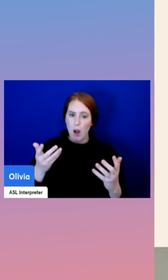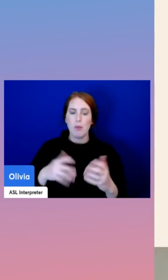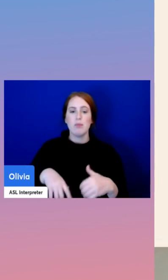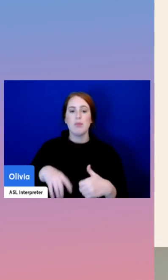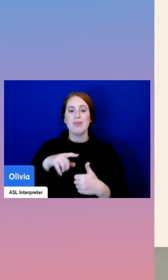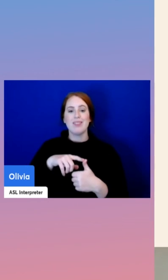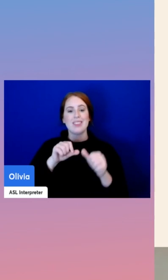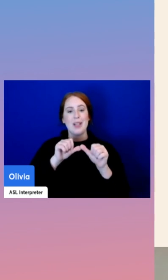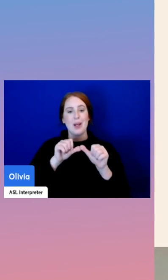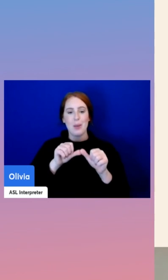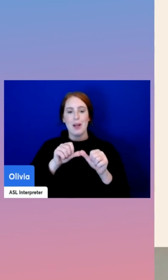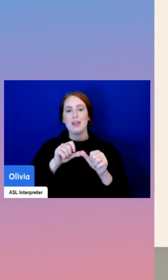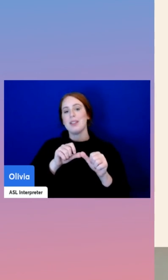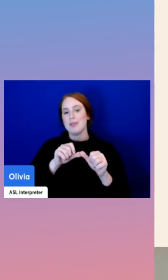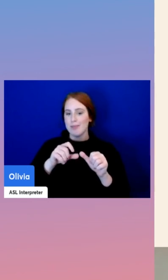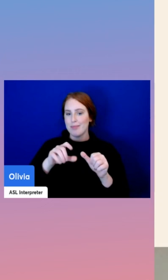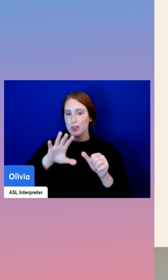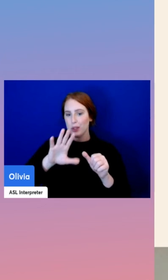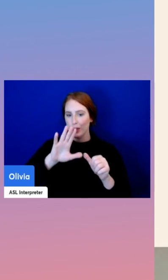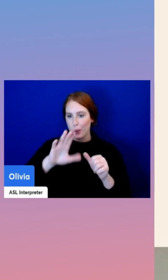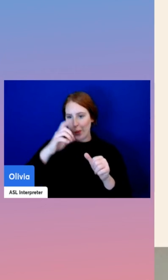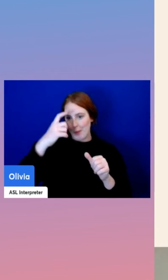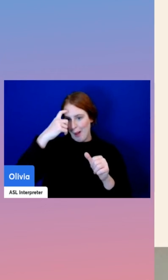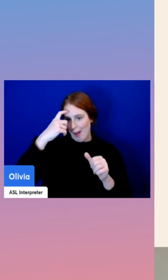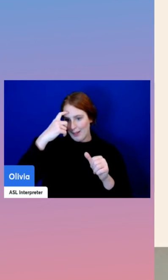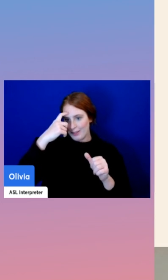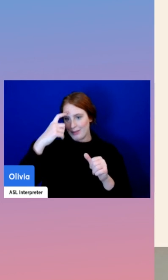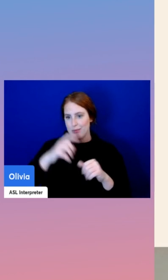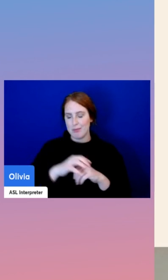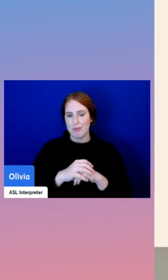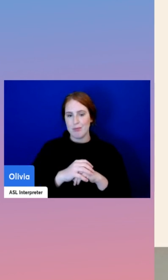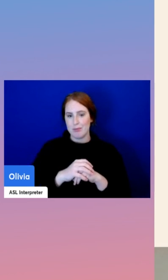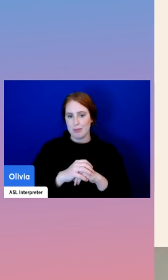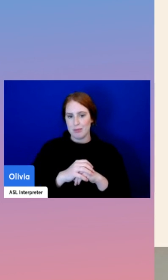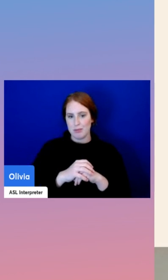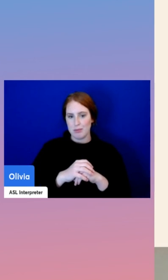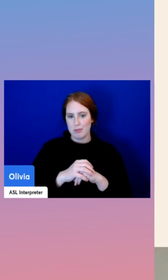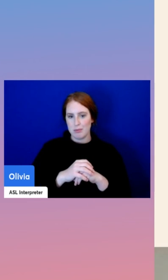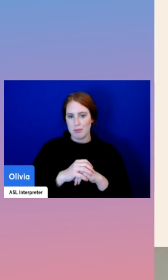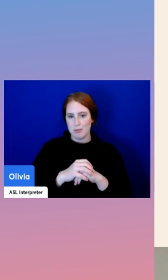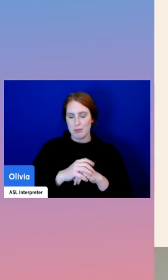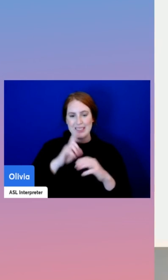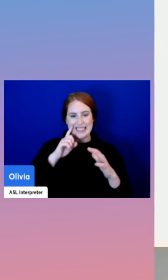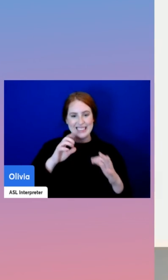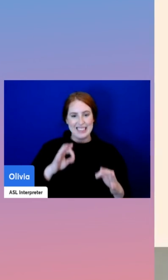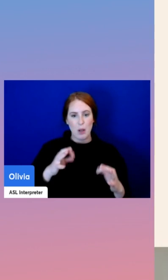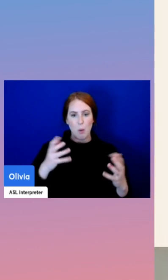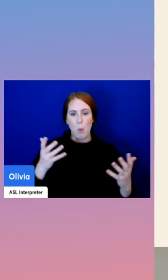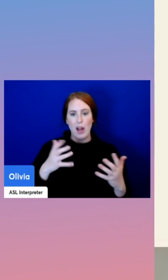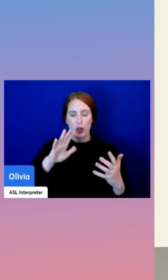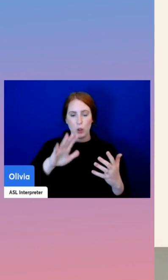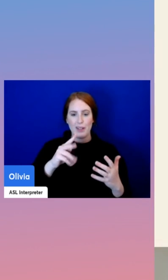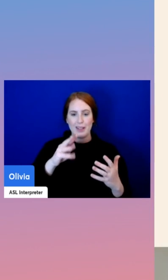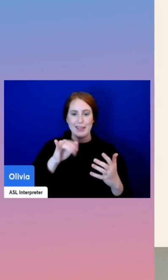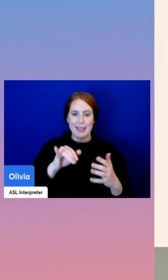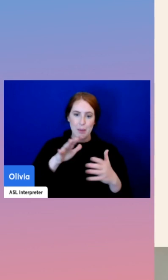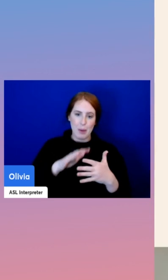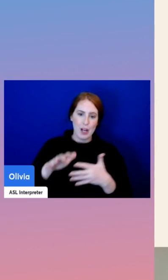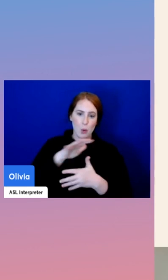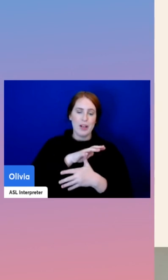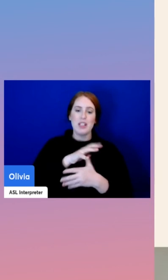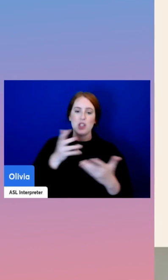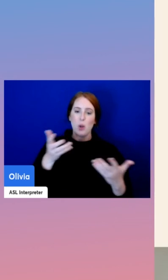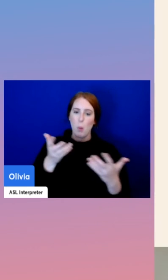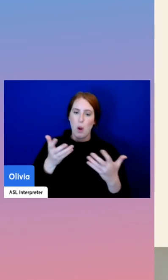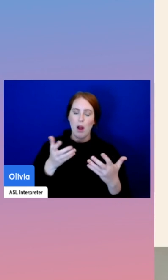frame of mind. Ensure that you also understand what your key priorities are. And when you innovate, make sure that